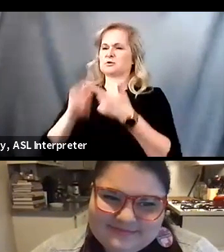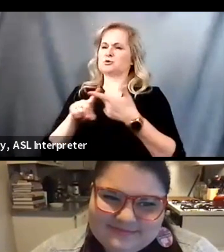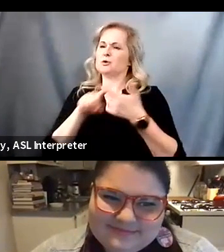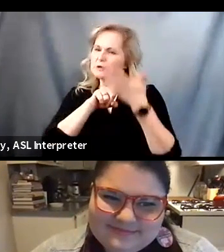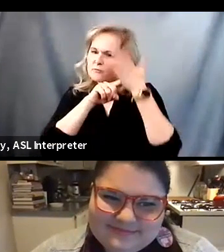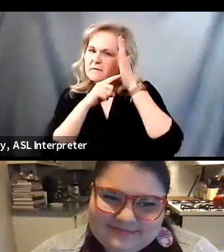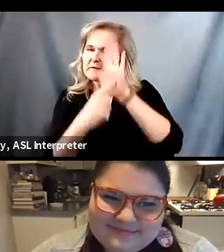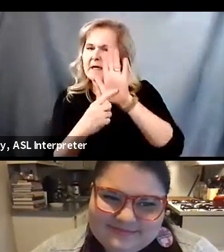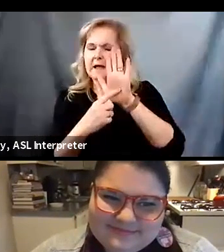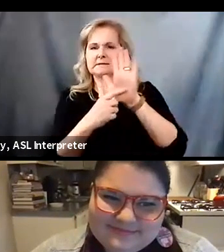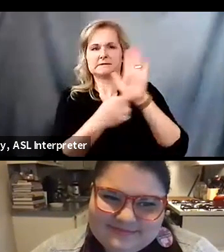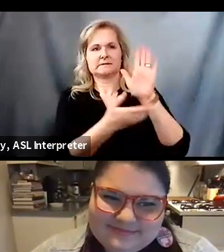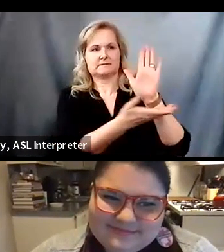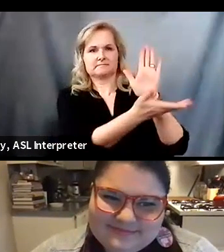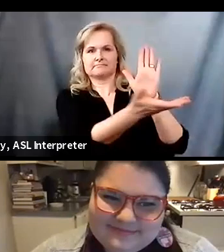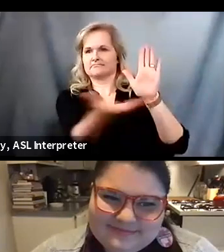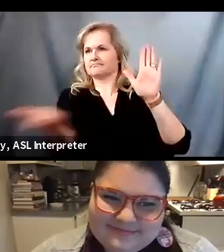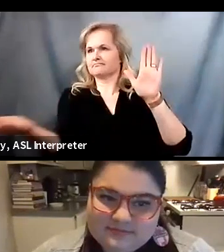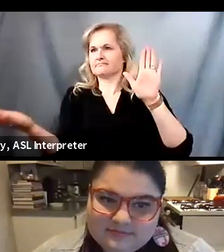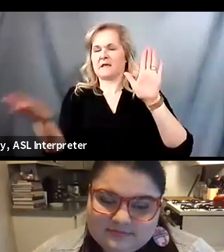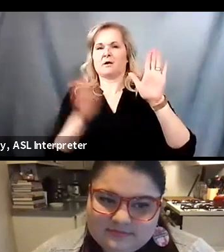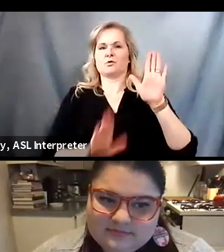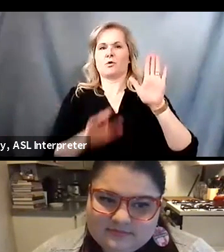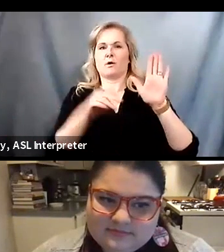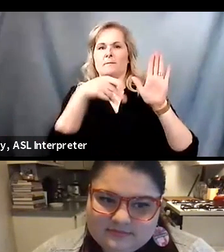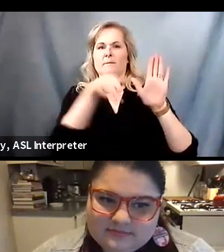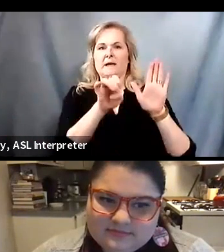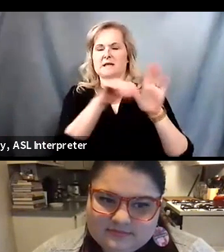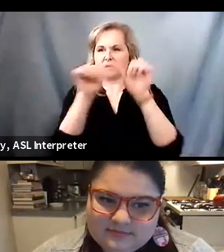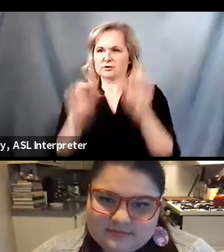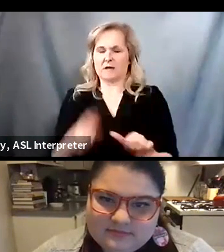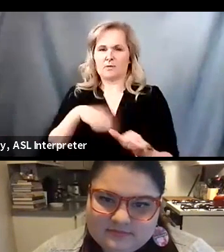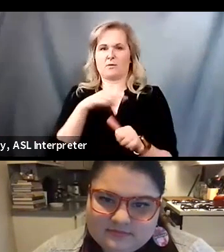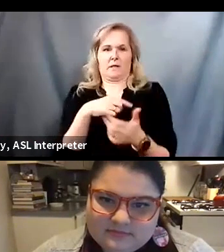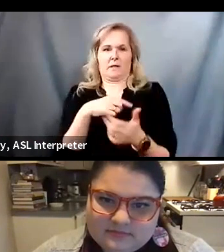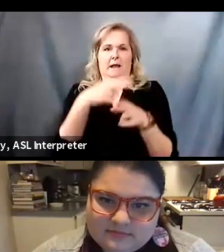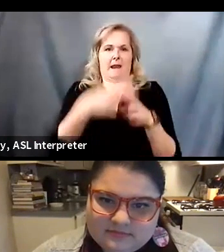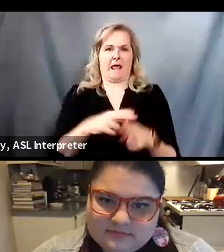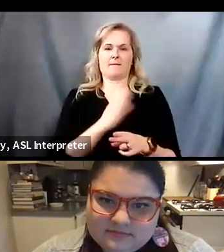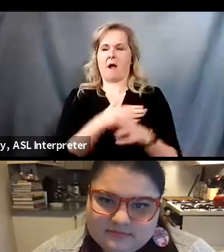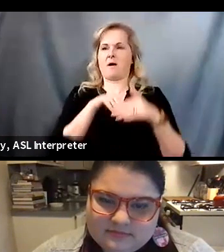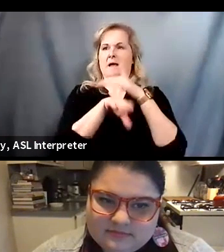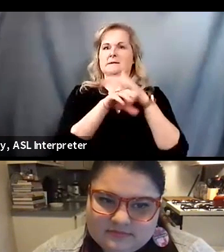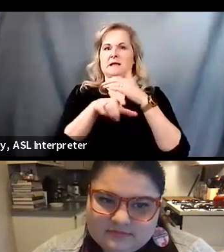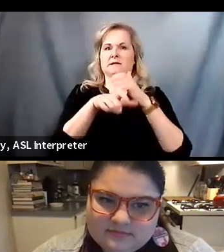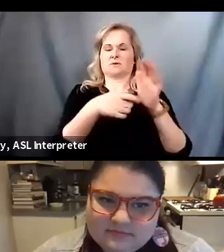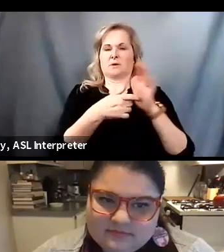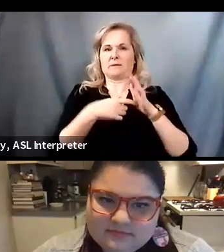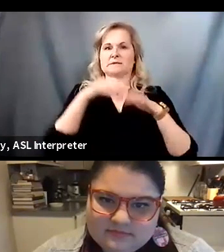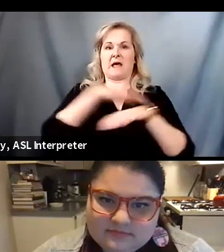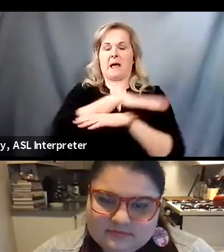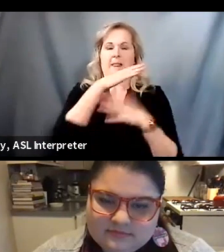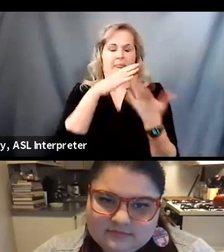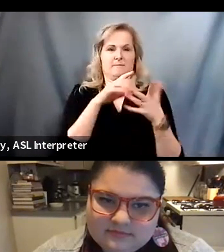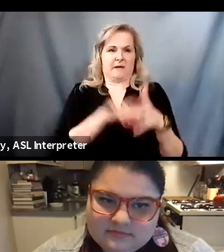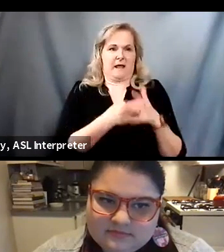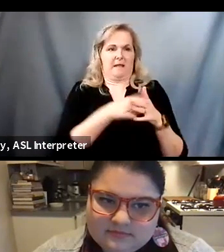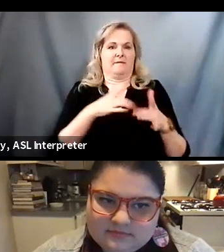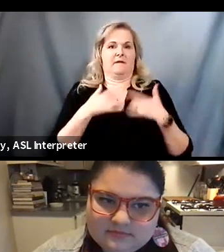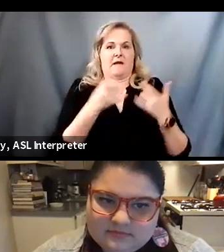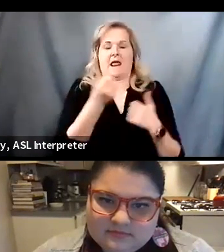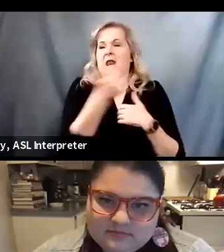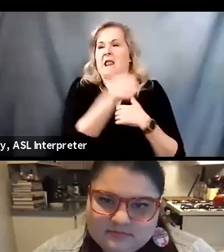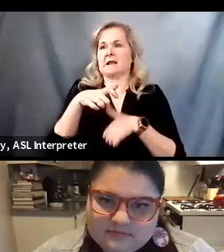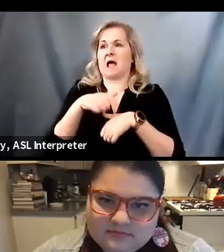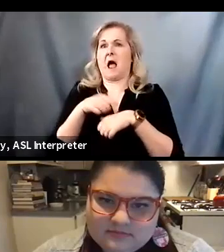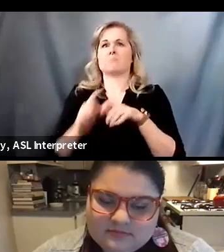and shape of our collaborators. We will name our access needs at the top of the event and anytime they